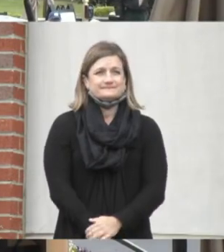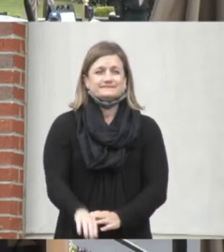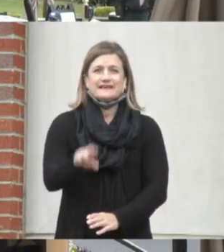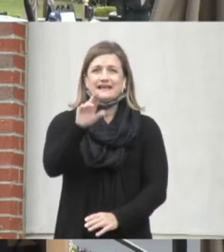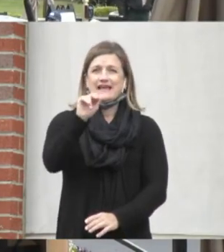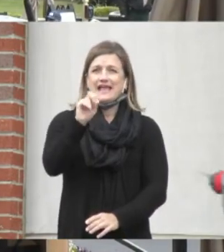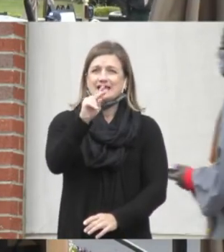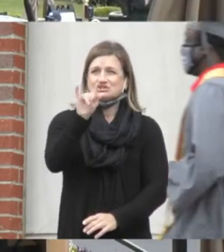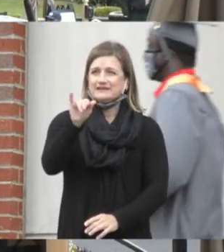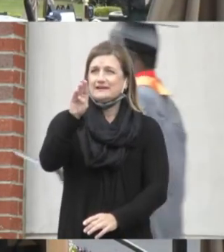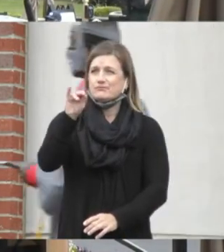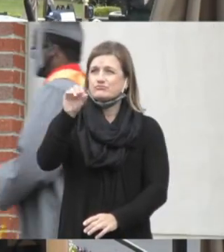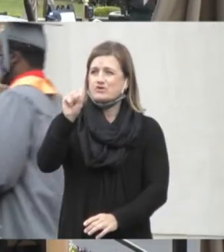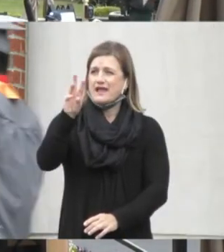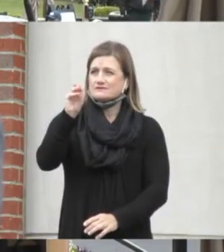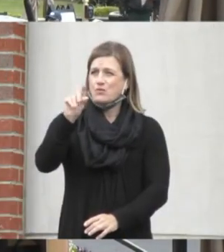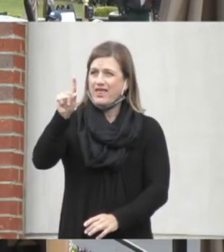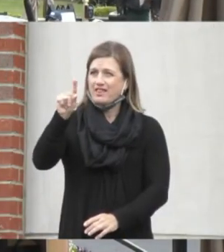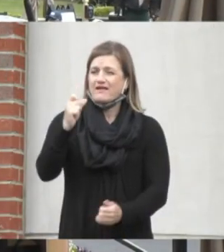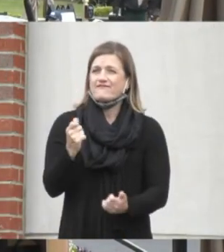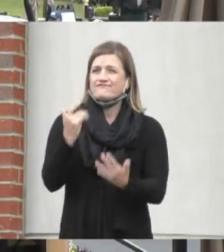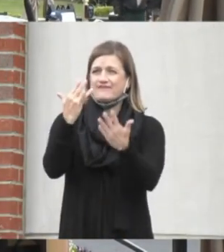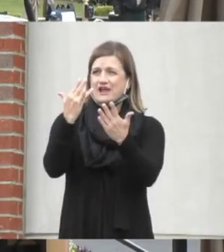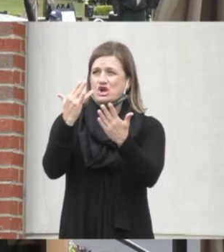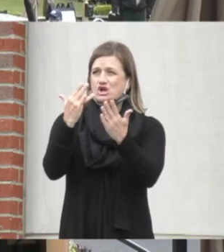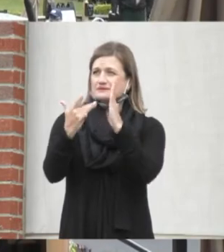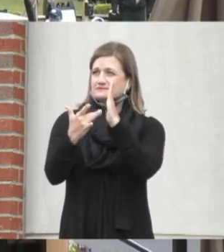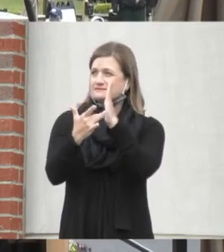Ashley Braswell, Fire Protection Technology.